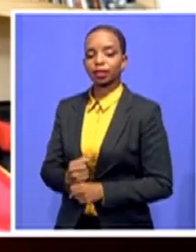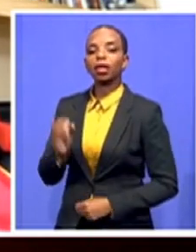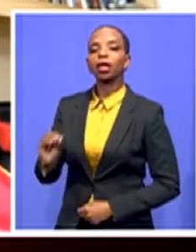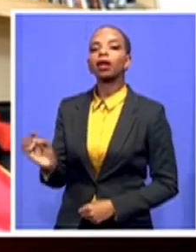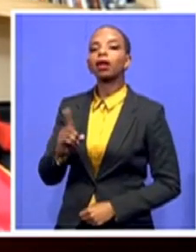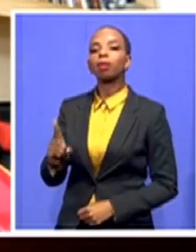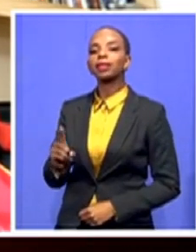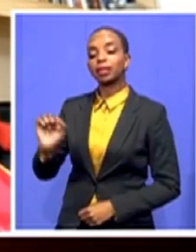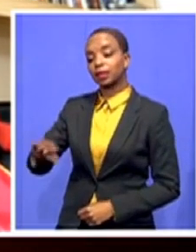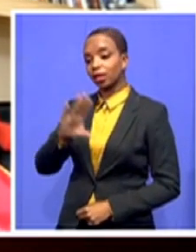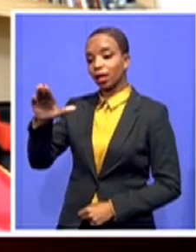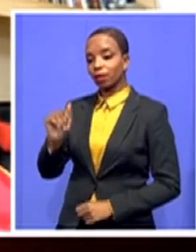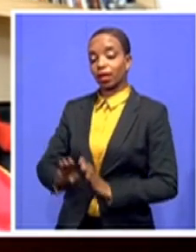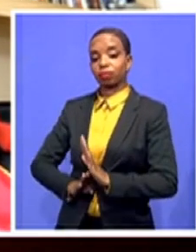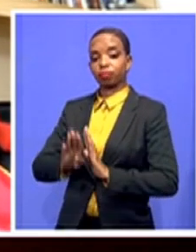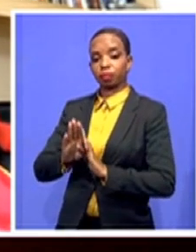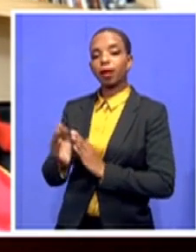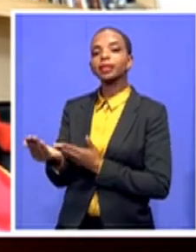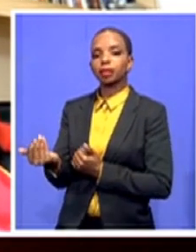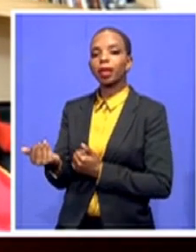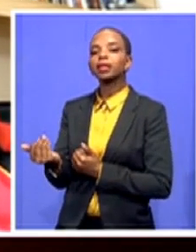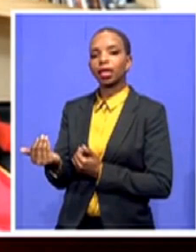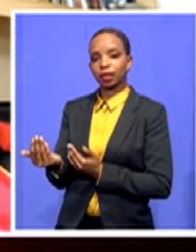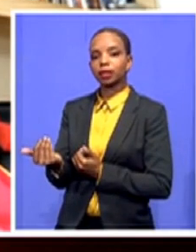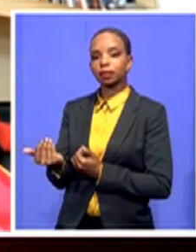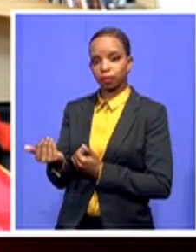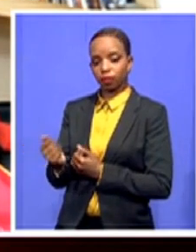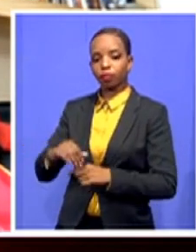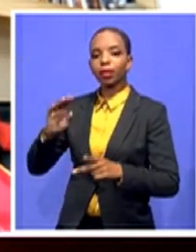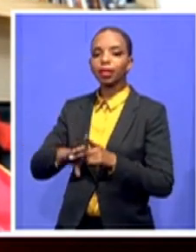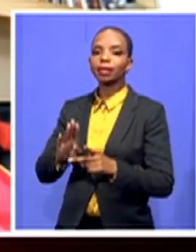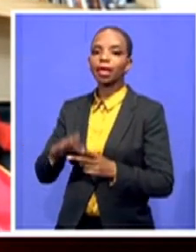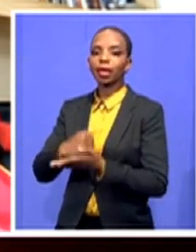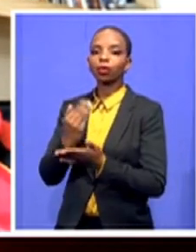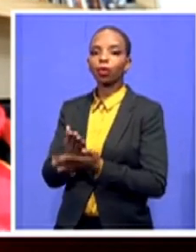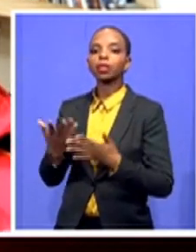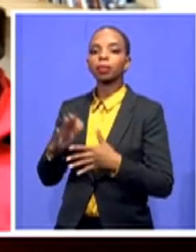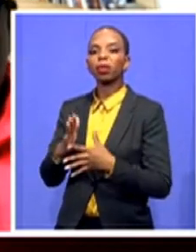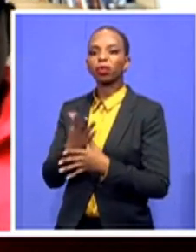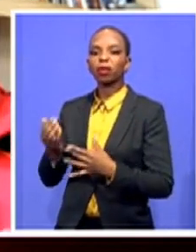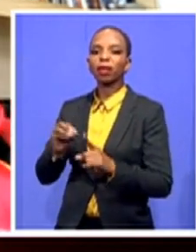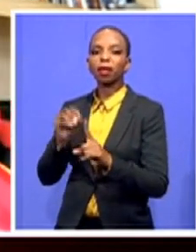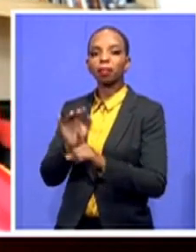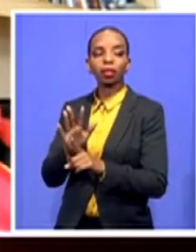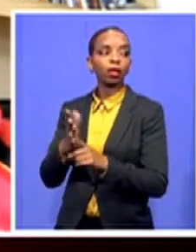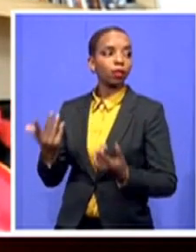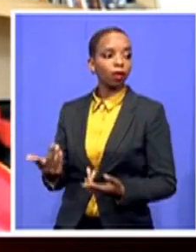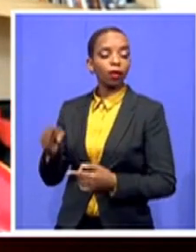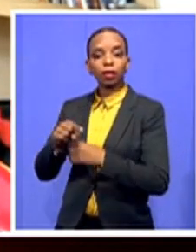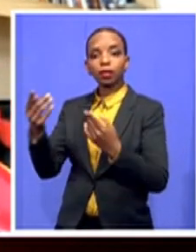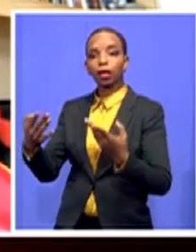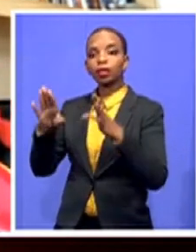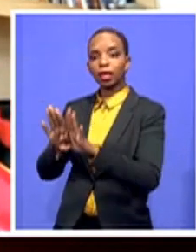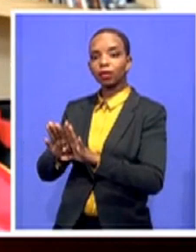the second quarter due to the impact of COVID-19 and the lockdown. With that in mind, Mr. Vavi, what's your